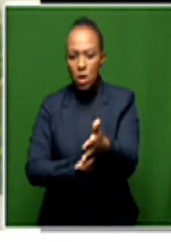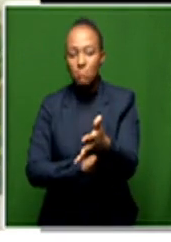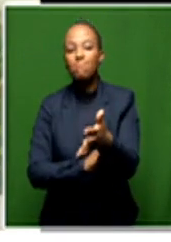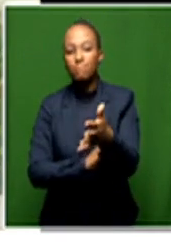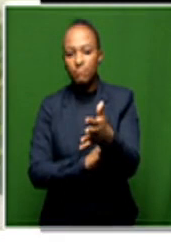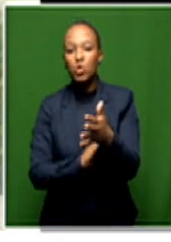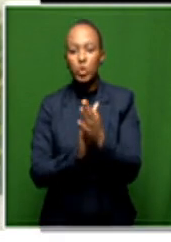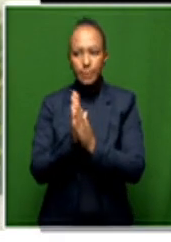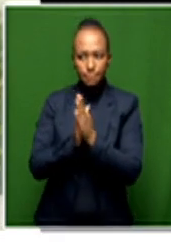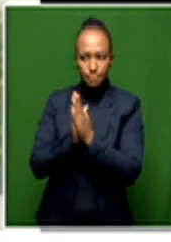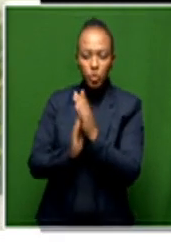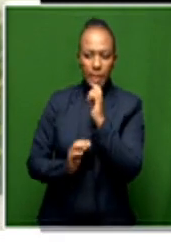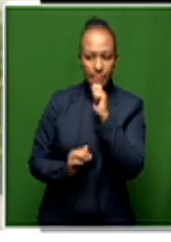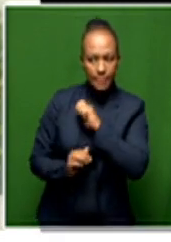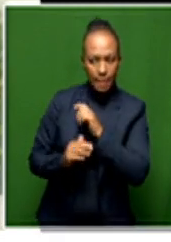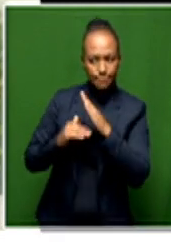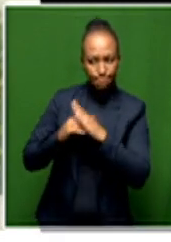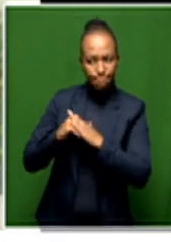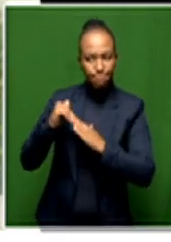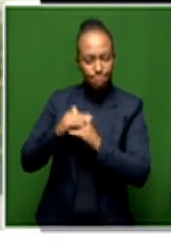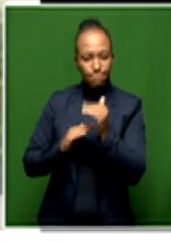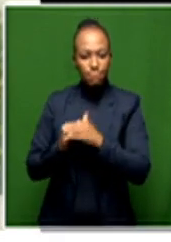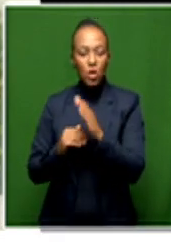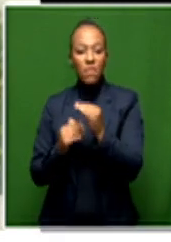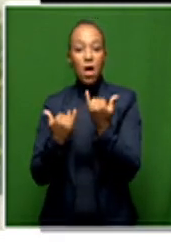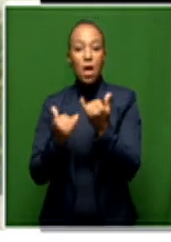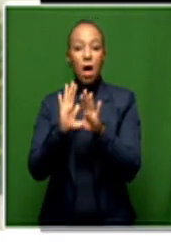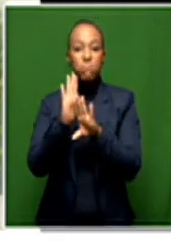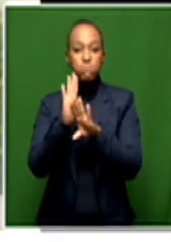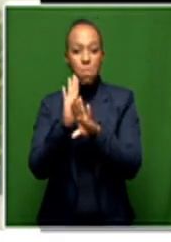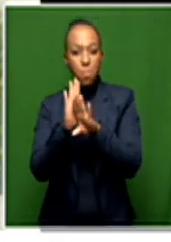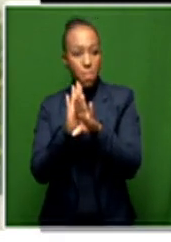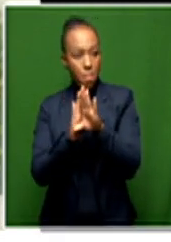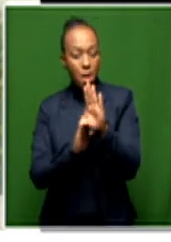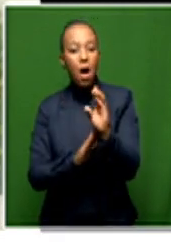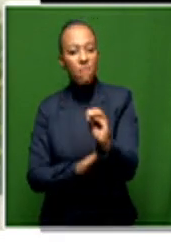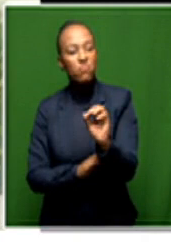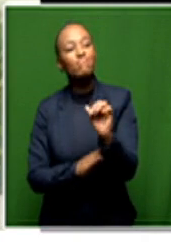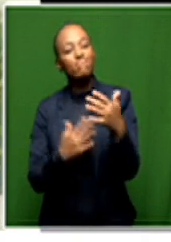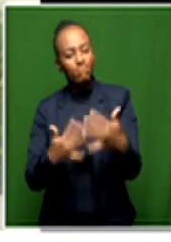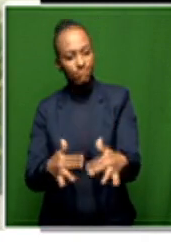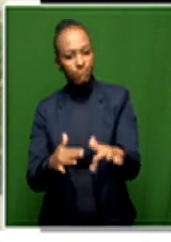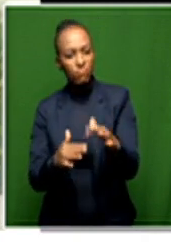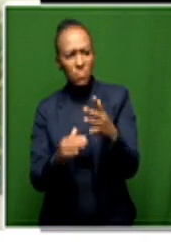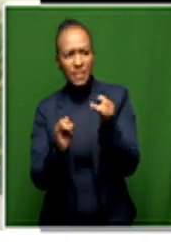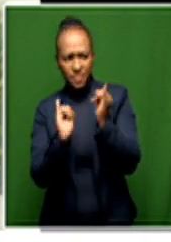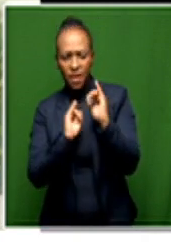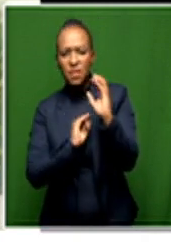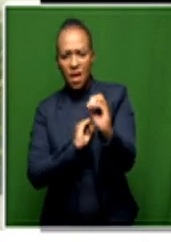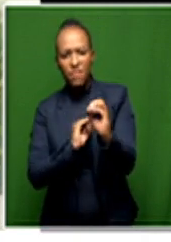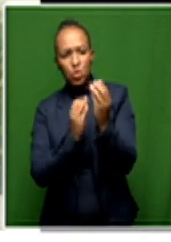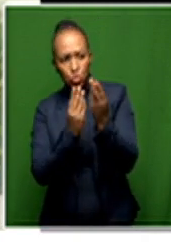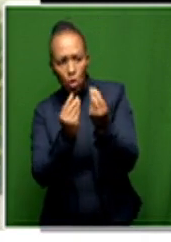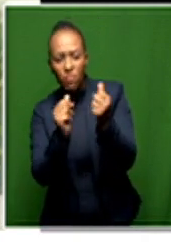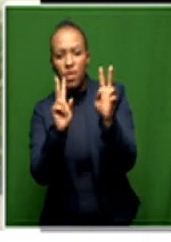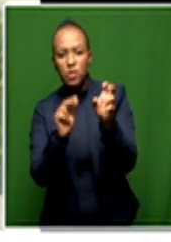which inspires confidence. There have been developments which indicate that they are quite serious about these